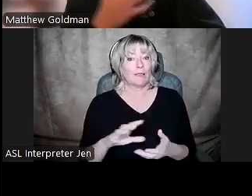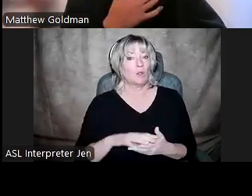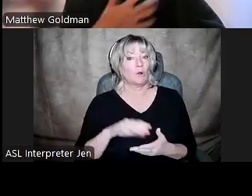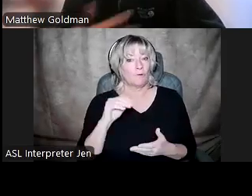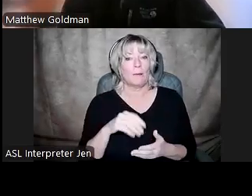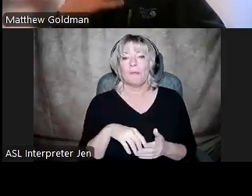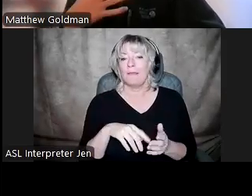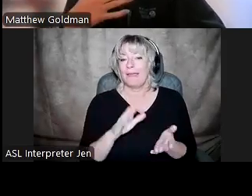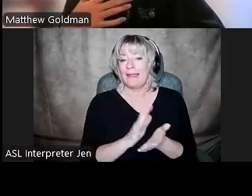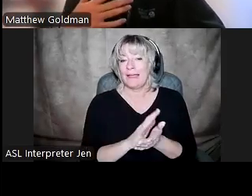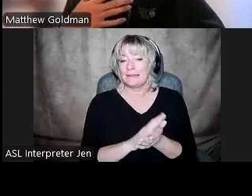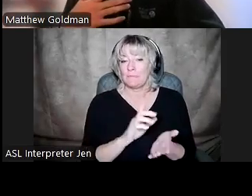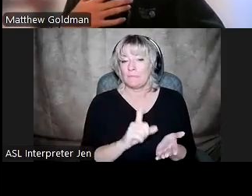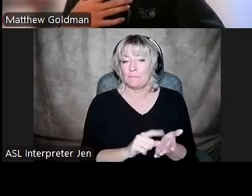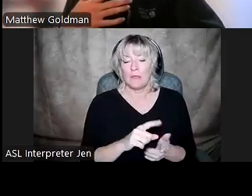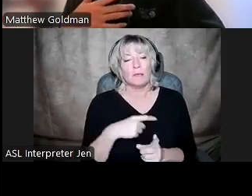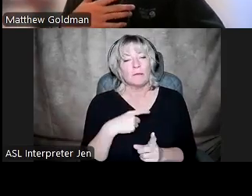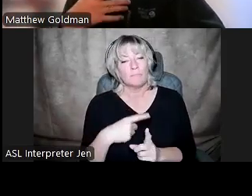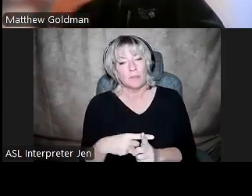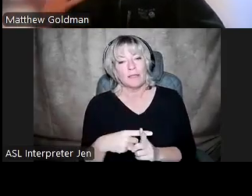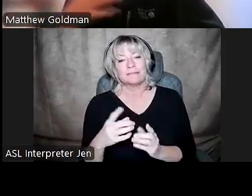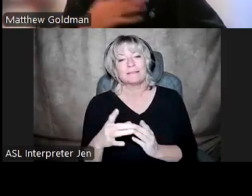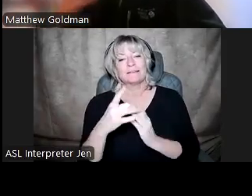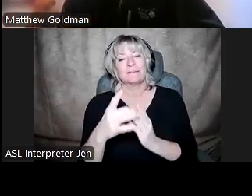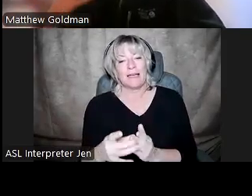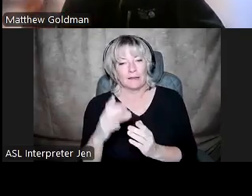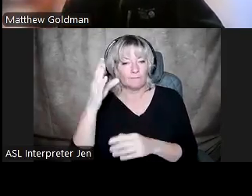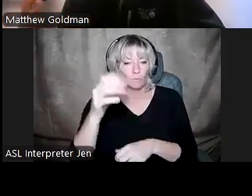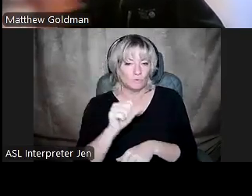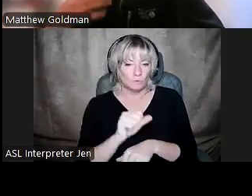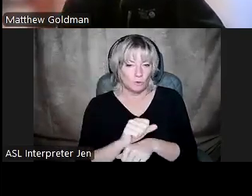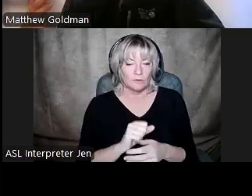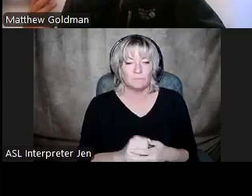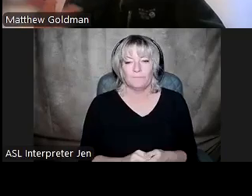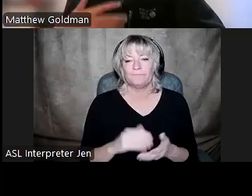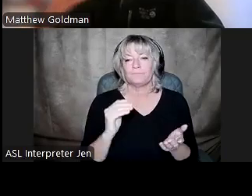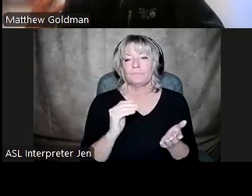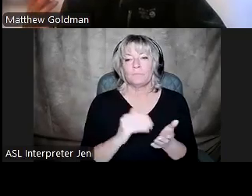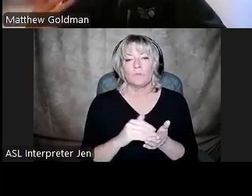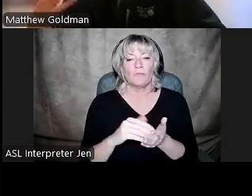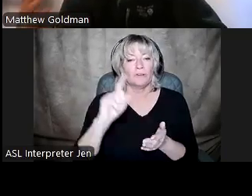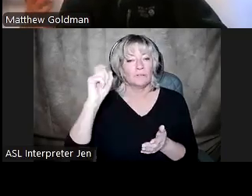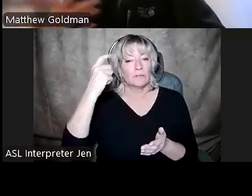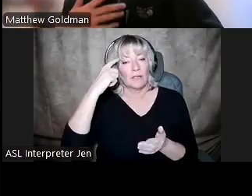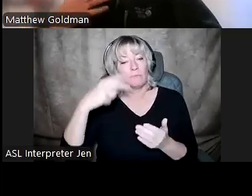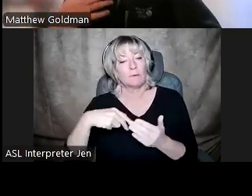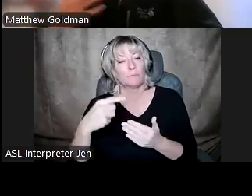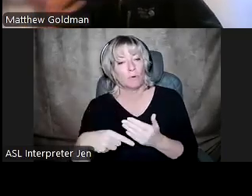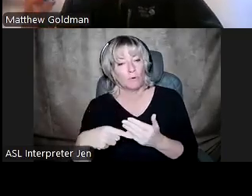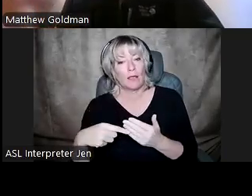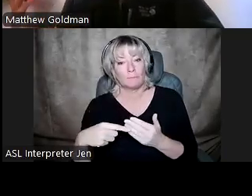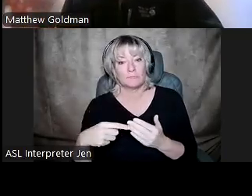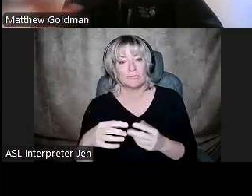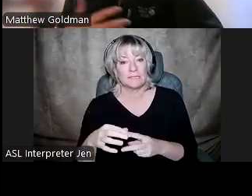then critically informing the state in its future work. So often when government programs, especially high visibility